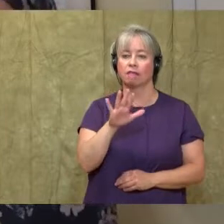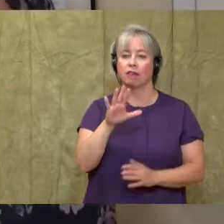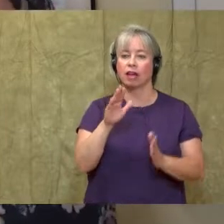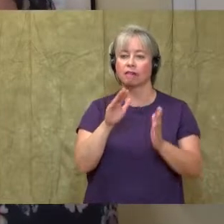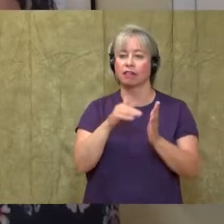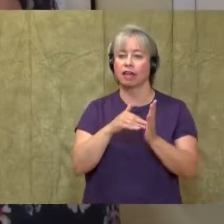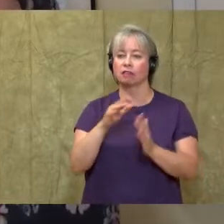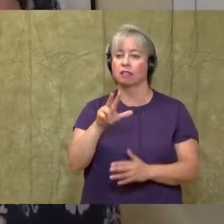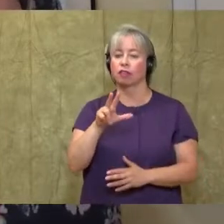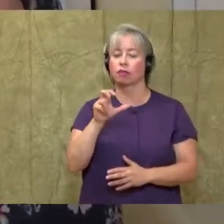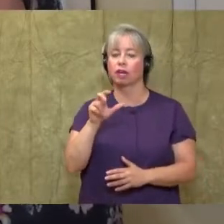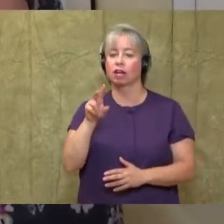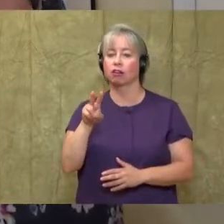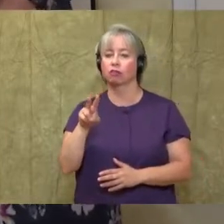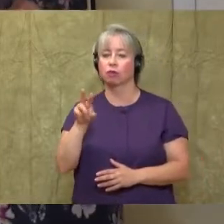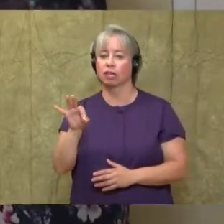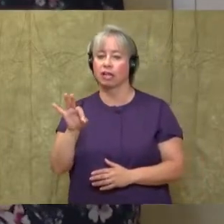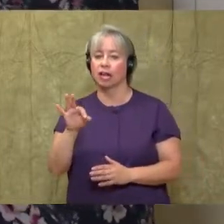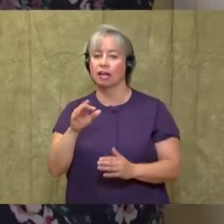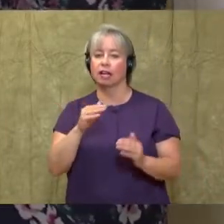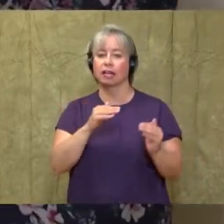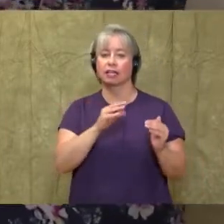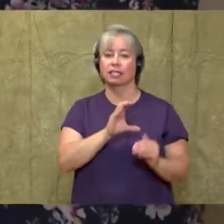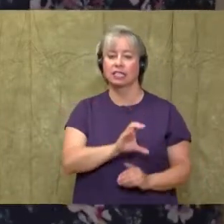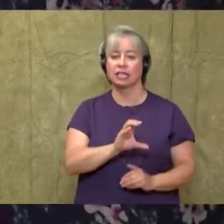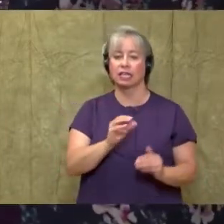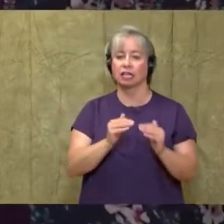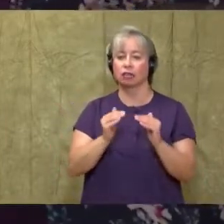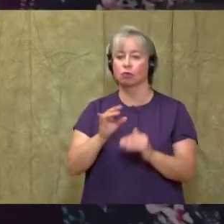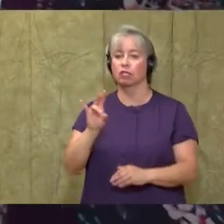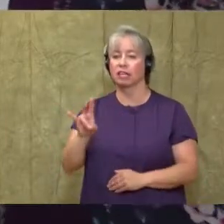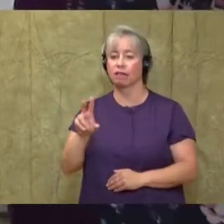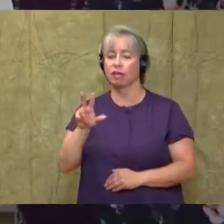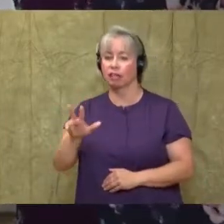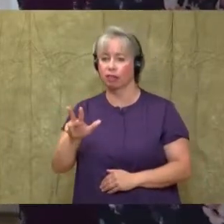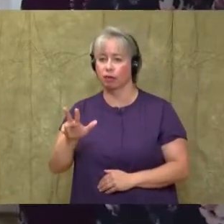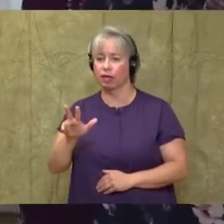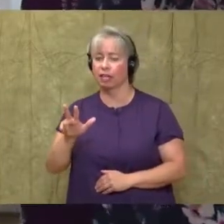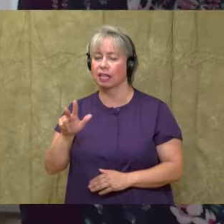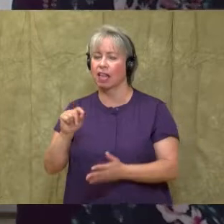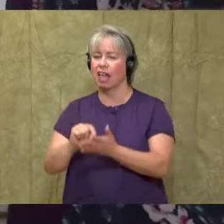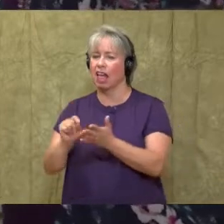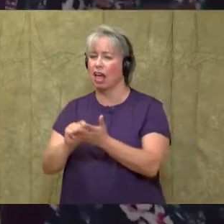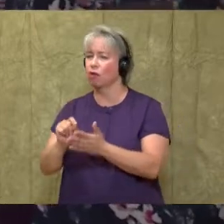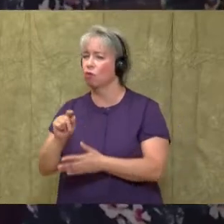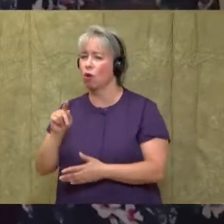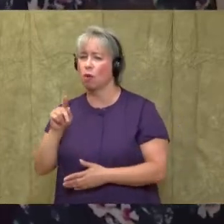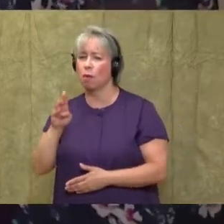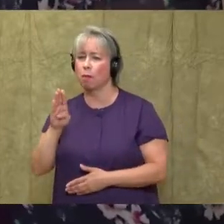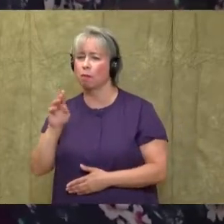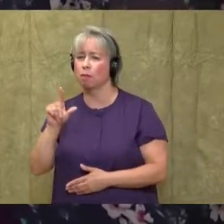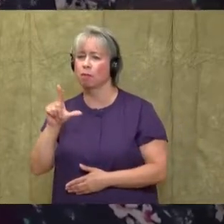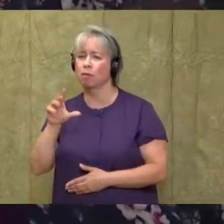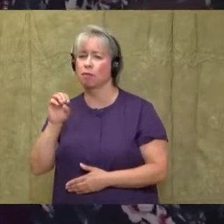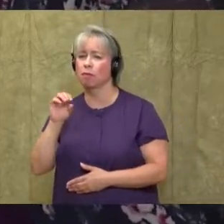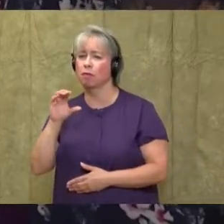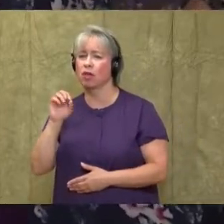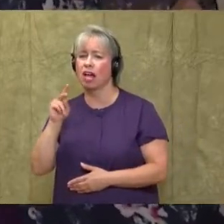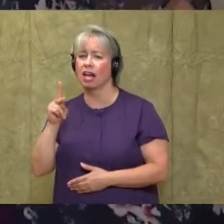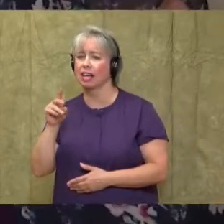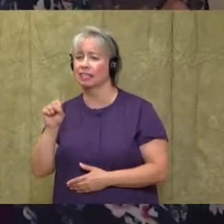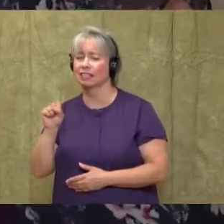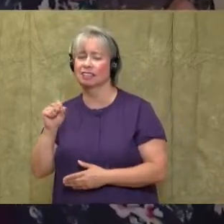5,329 is 73. And are we working in blocks here? I wrote blocks earlier, but what are we working in?